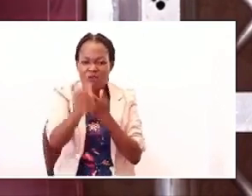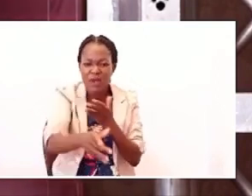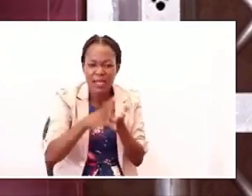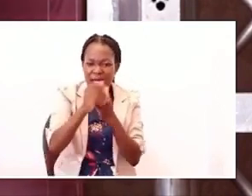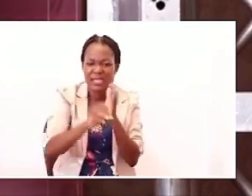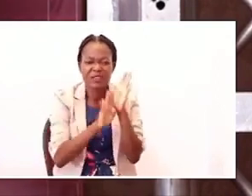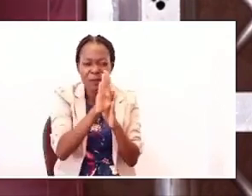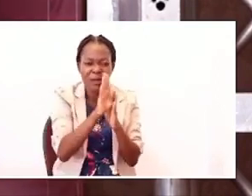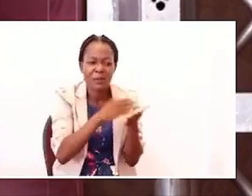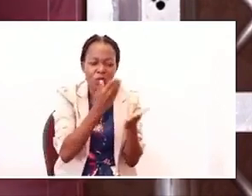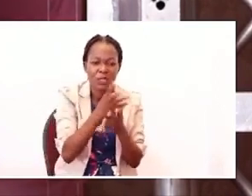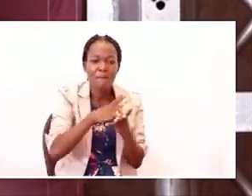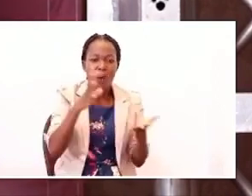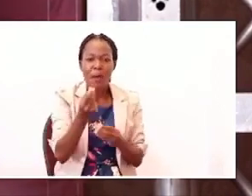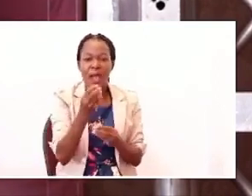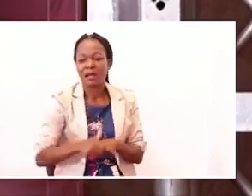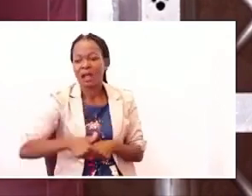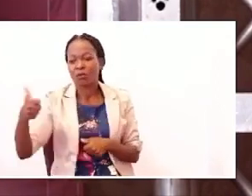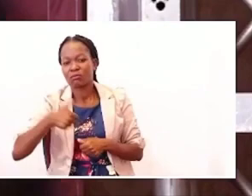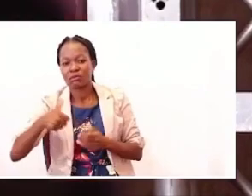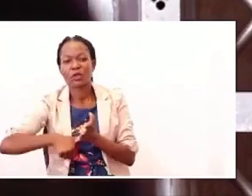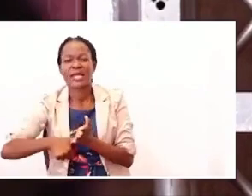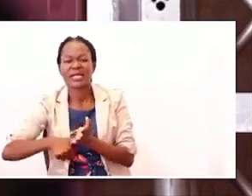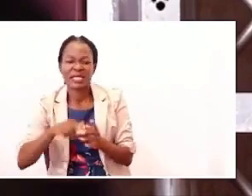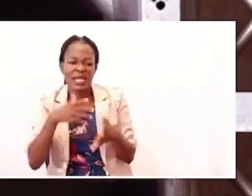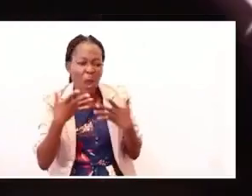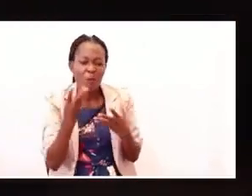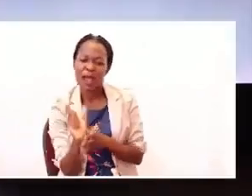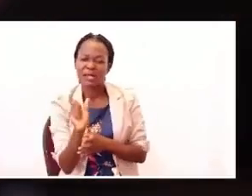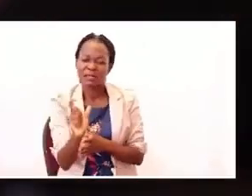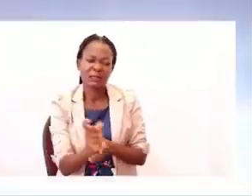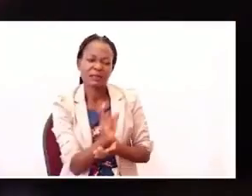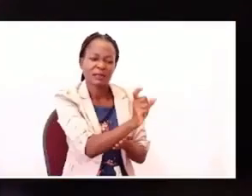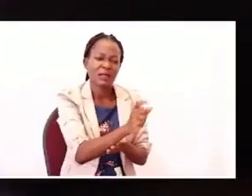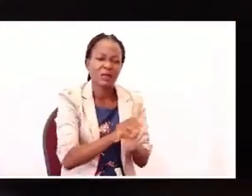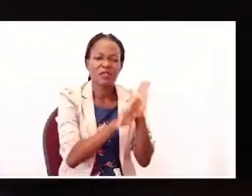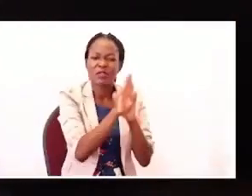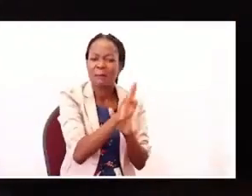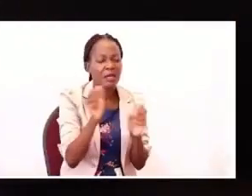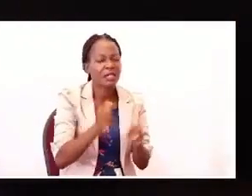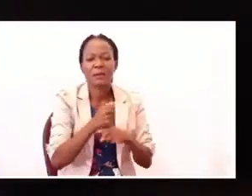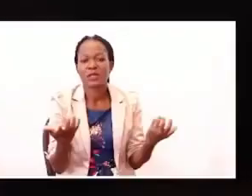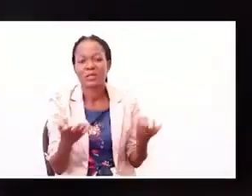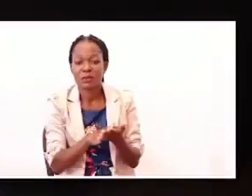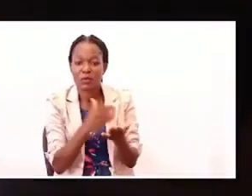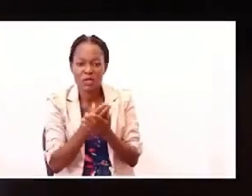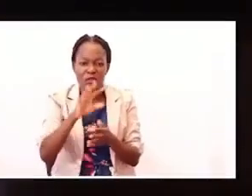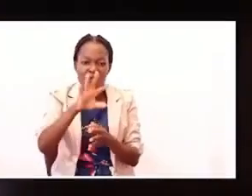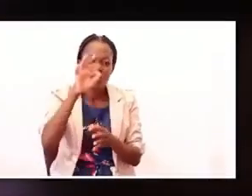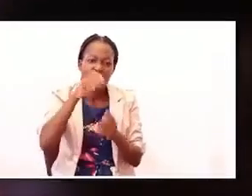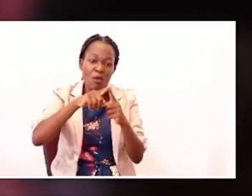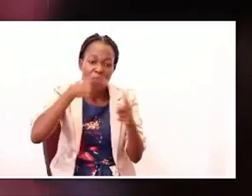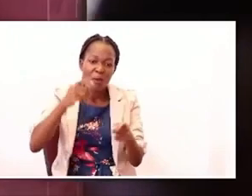development. There are indications that there are countries that are actually spending up to 1/3 of their recurrent budgets on